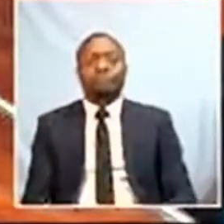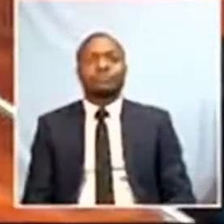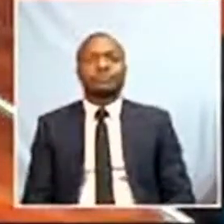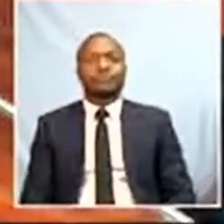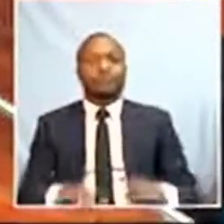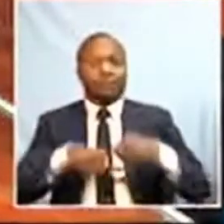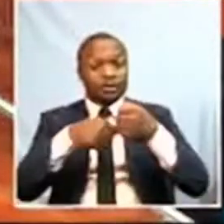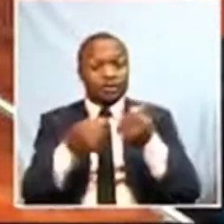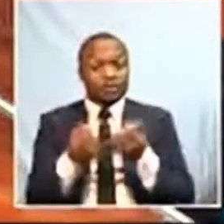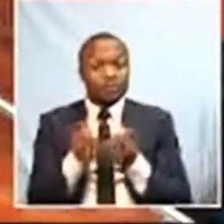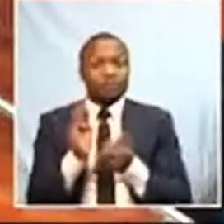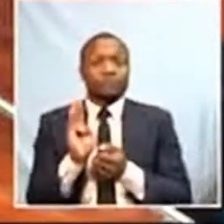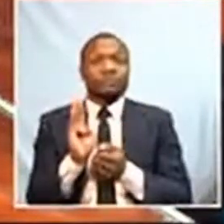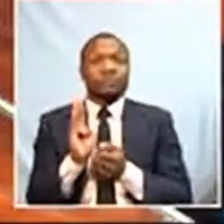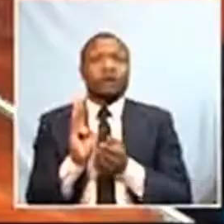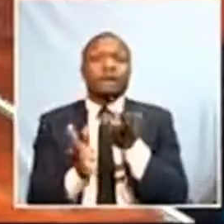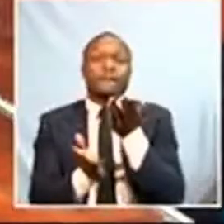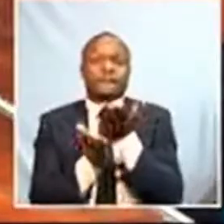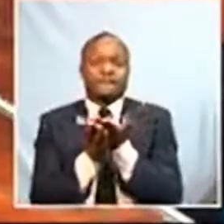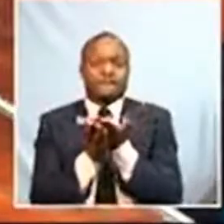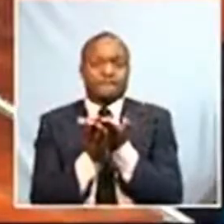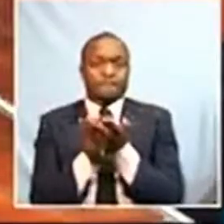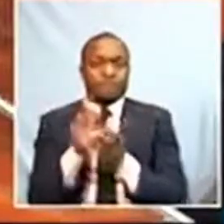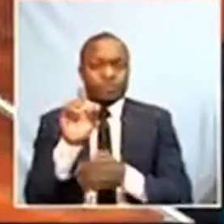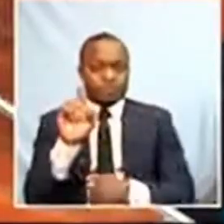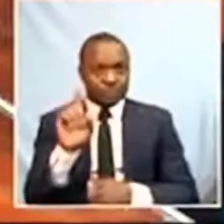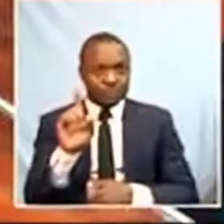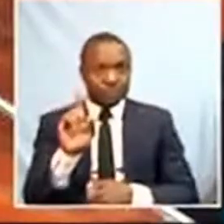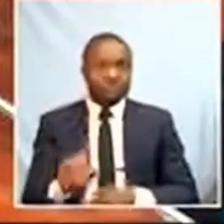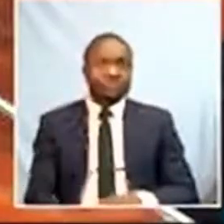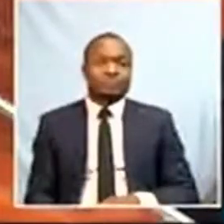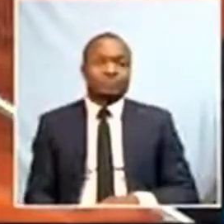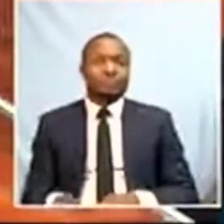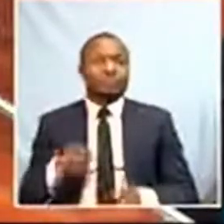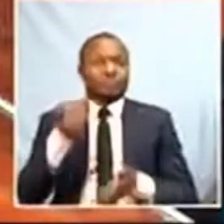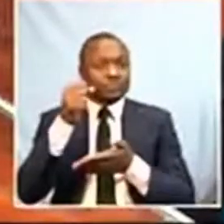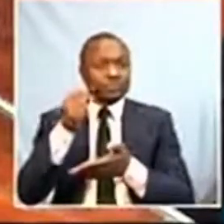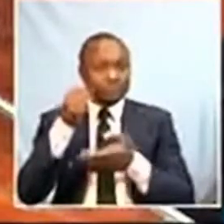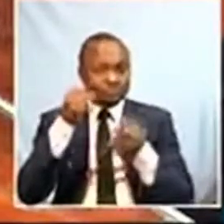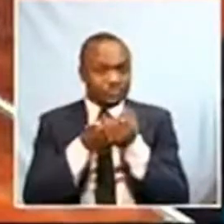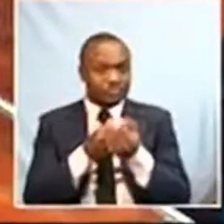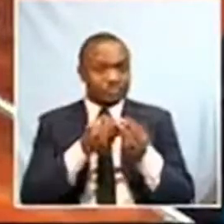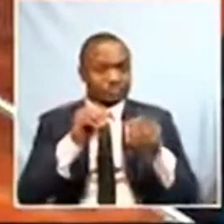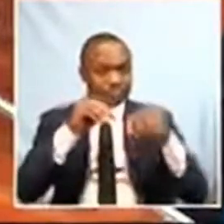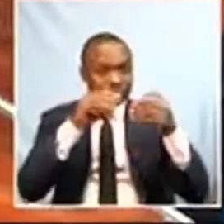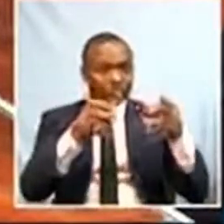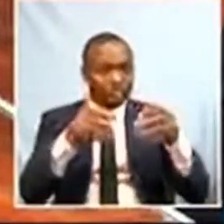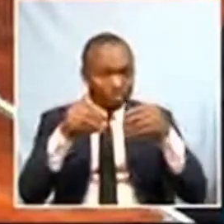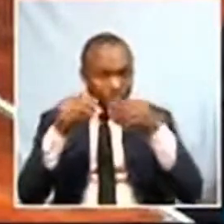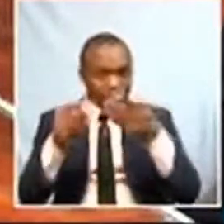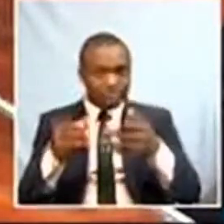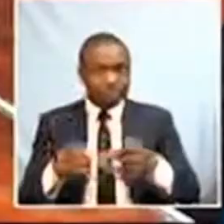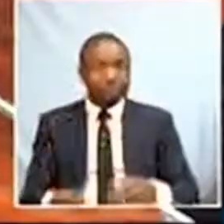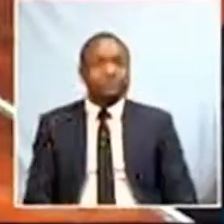Section B, appendices. Under Appendix 1, budget funding expenditure.